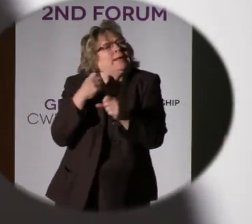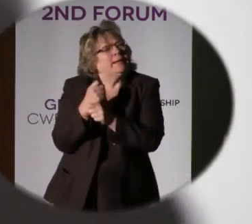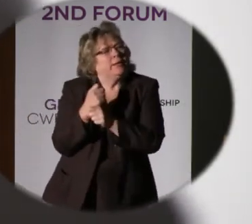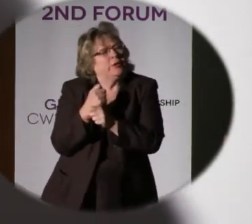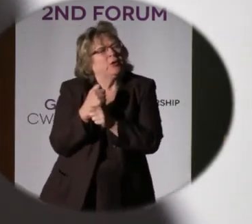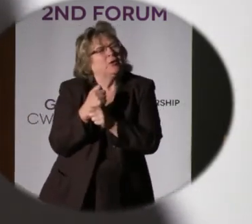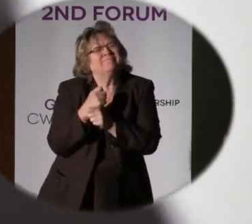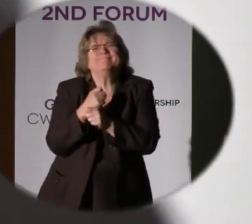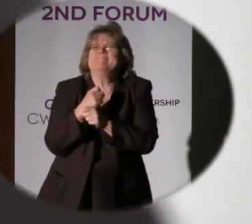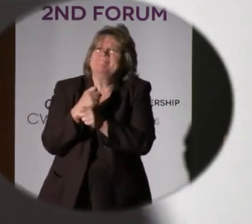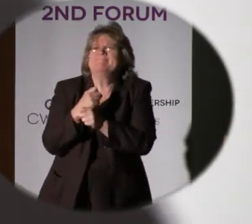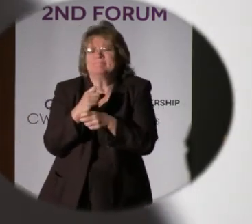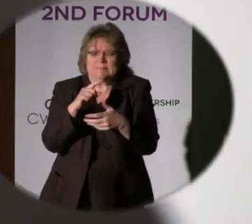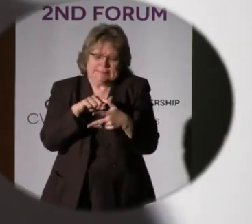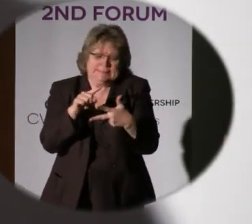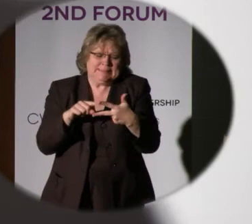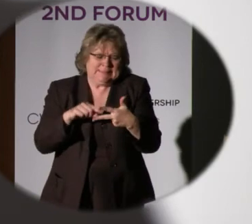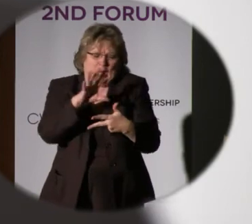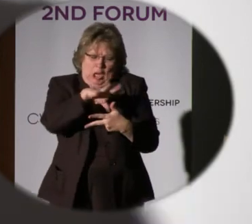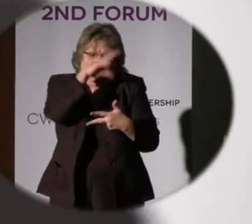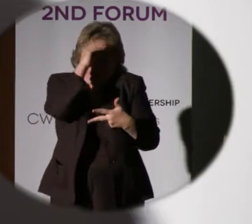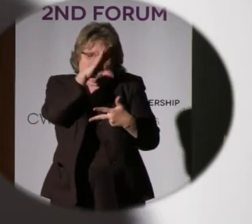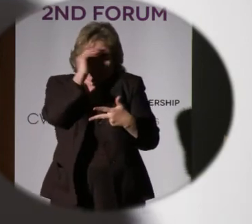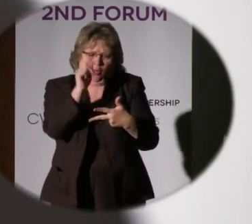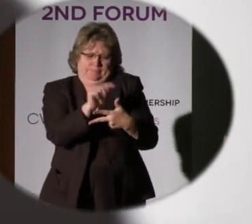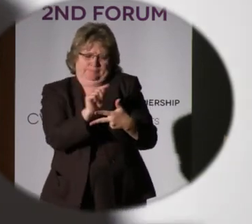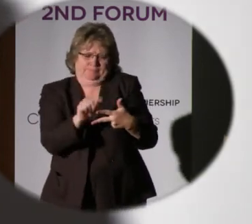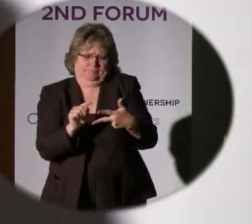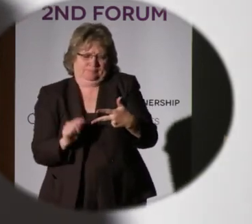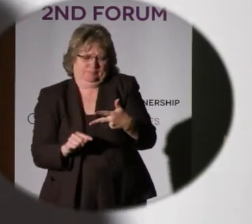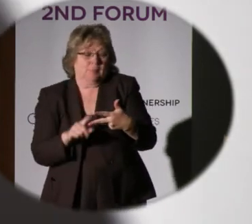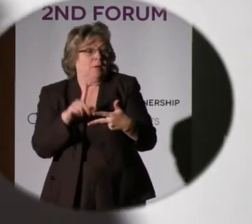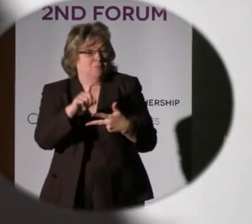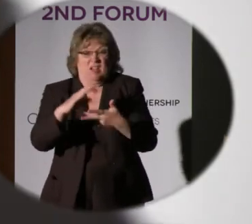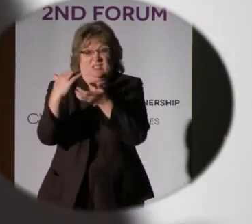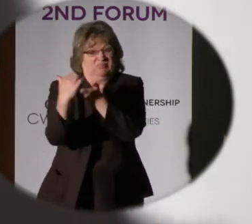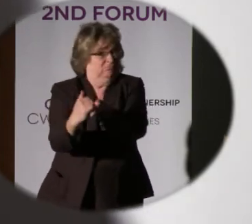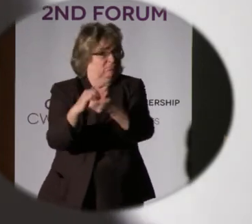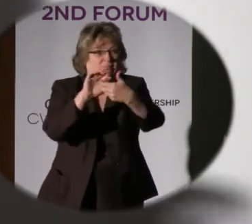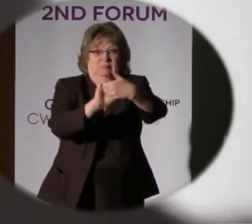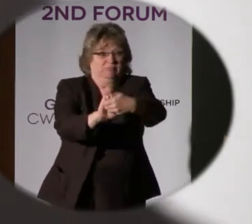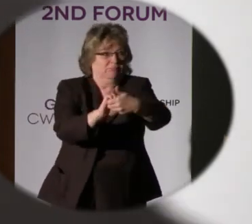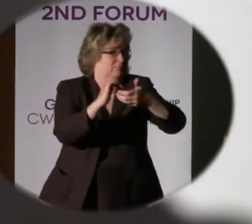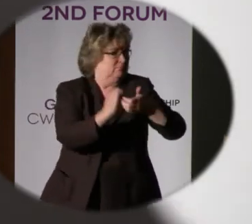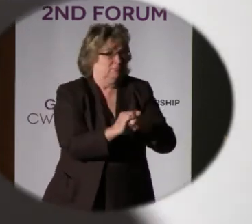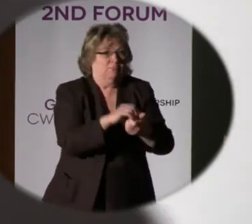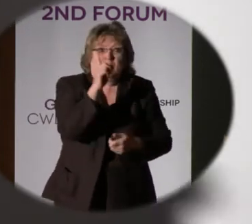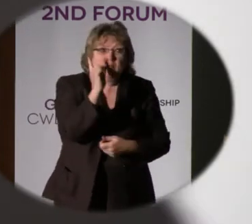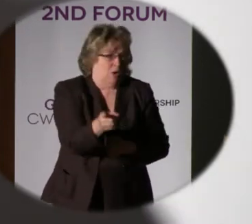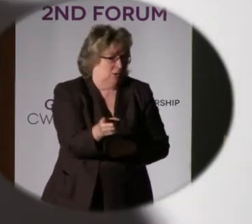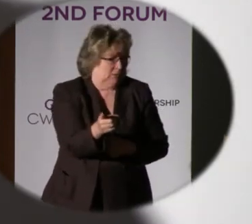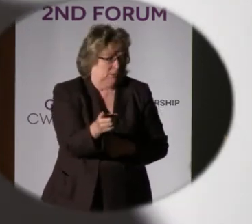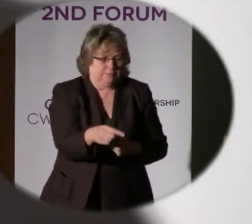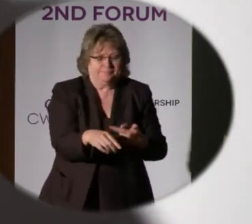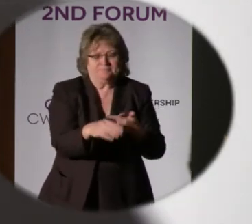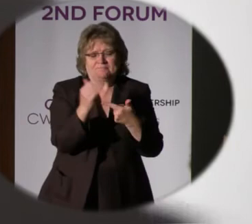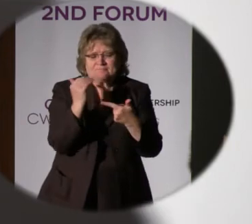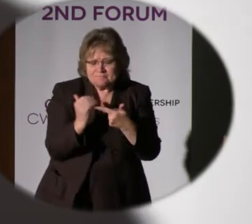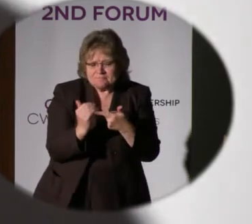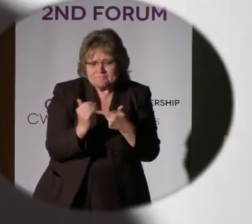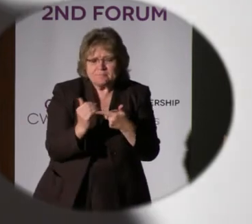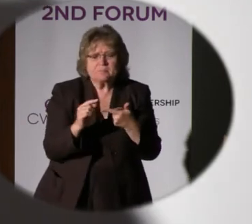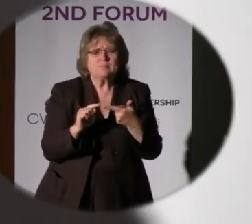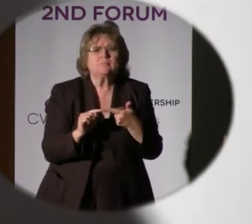collaborate together to basically harmonize our actions. The second thing that we've learned is, like, sometimes